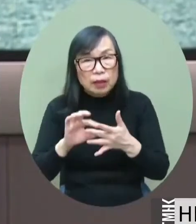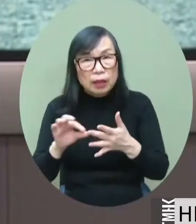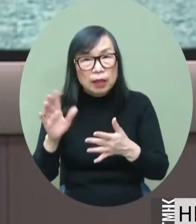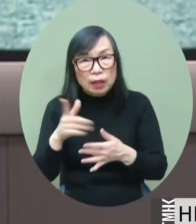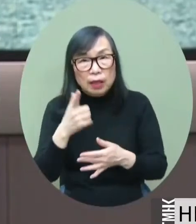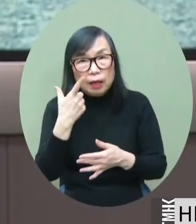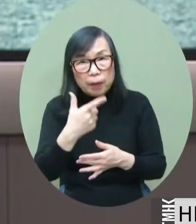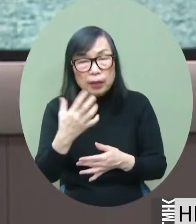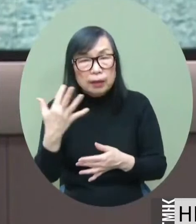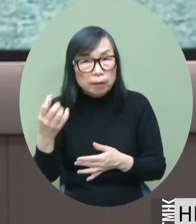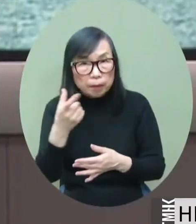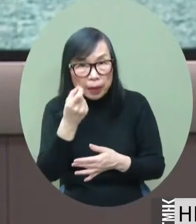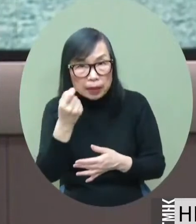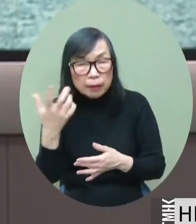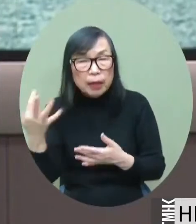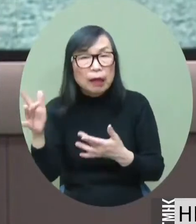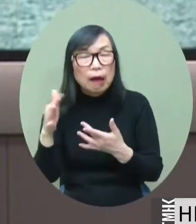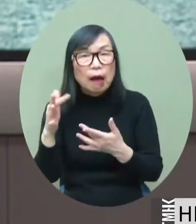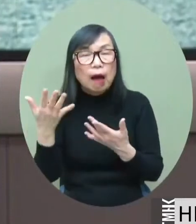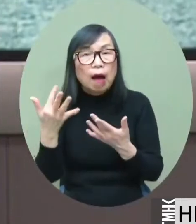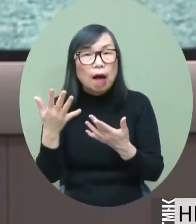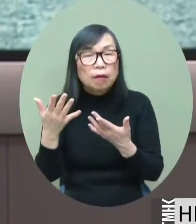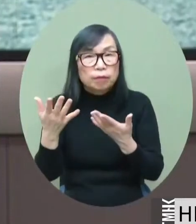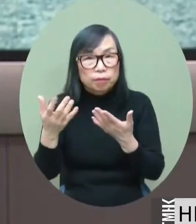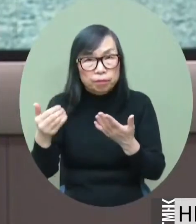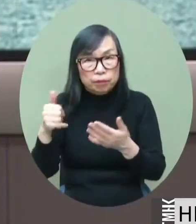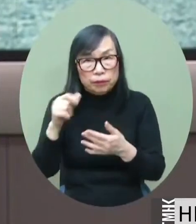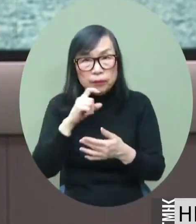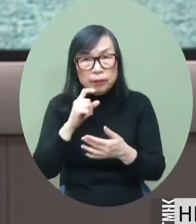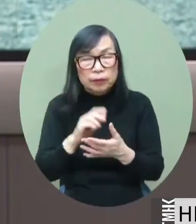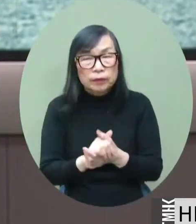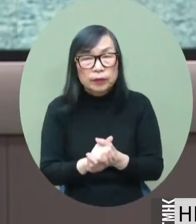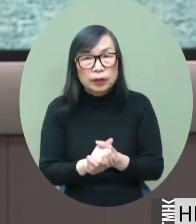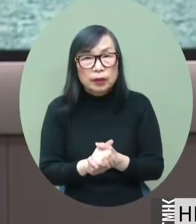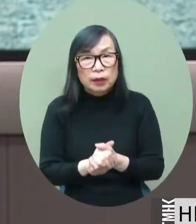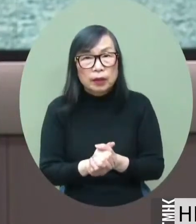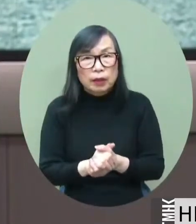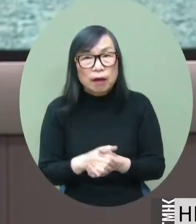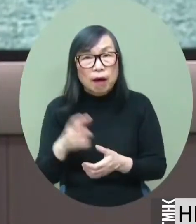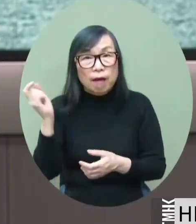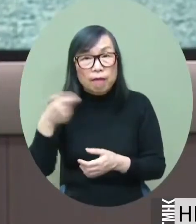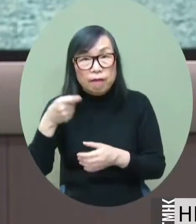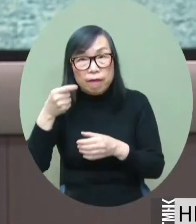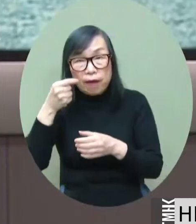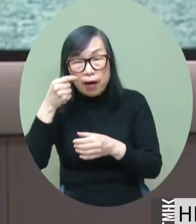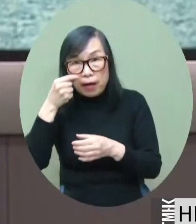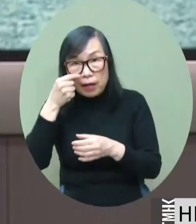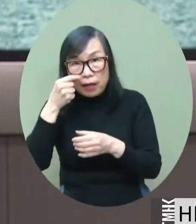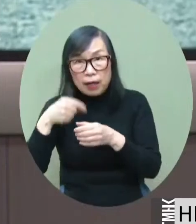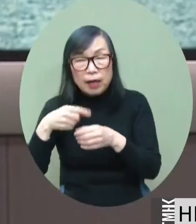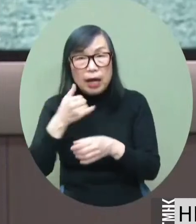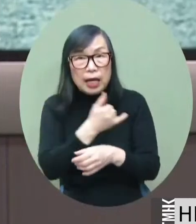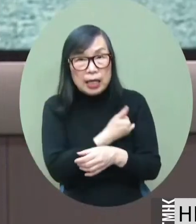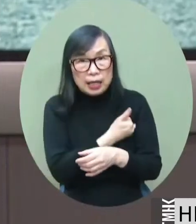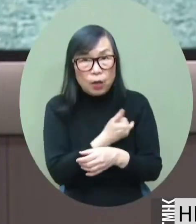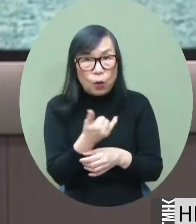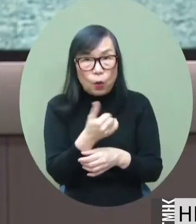cases reported to us. For LCHDs, about 80 or so homes.